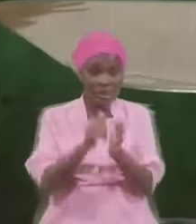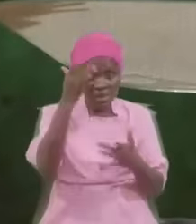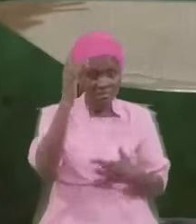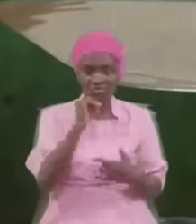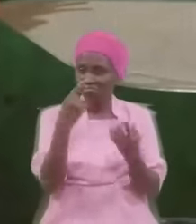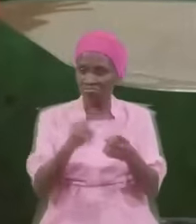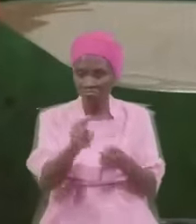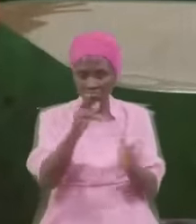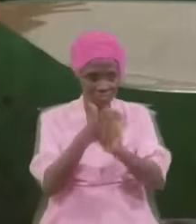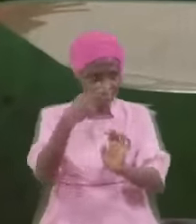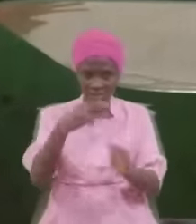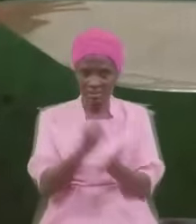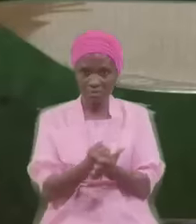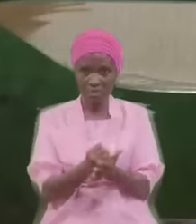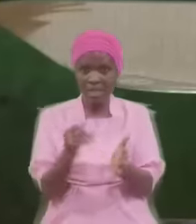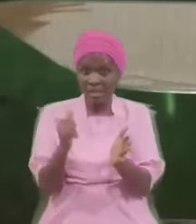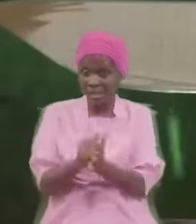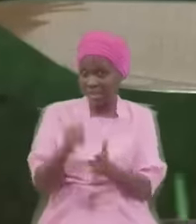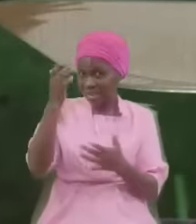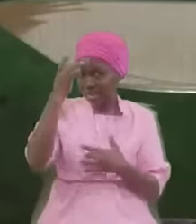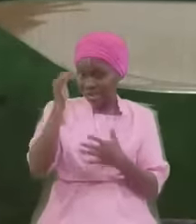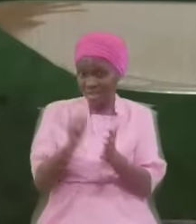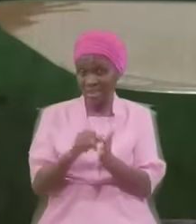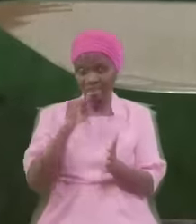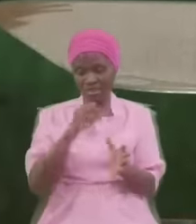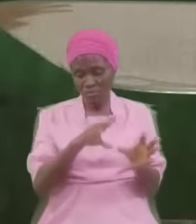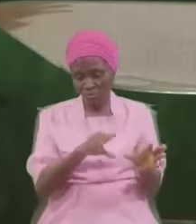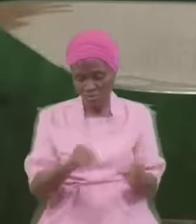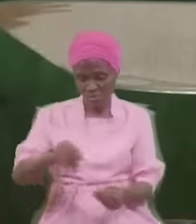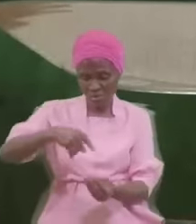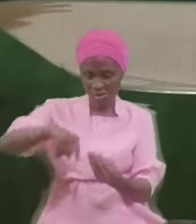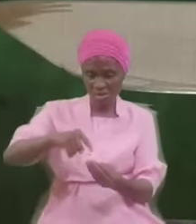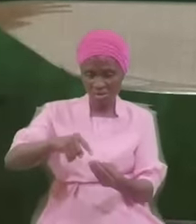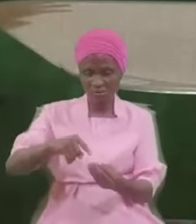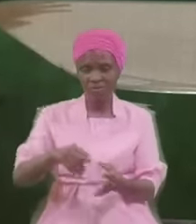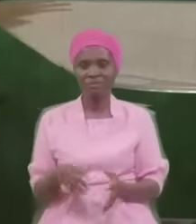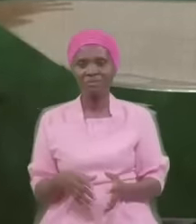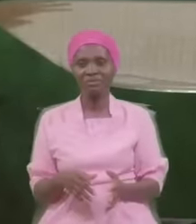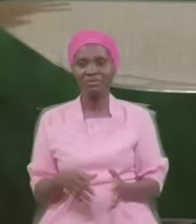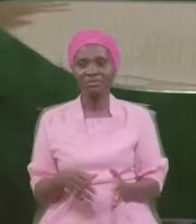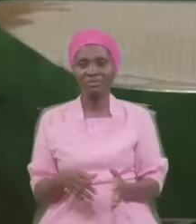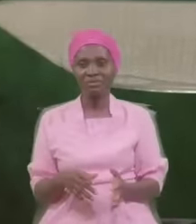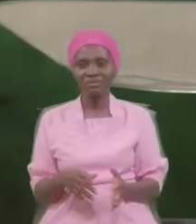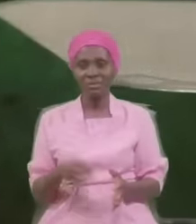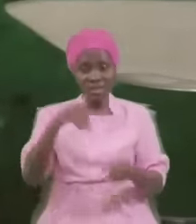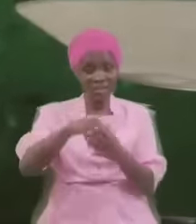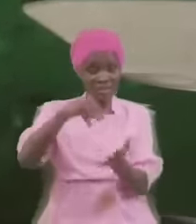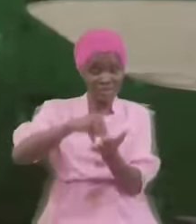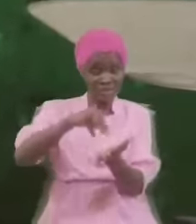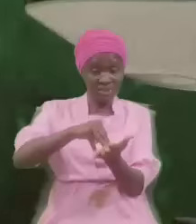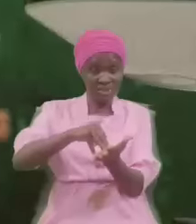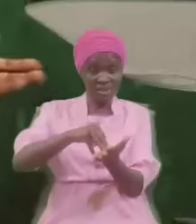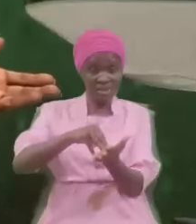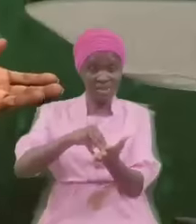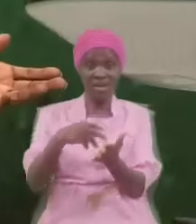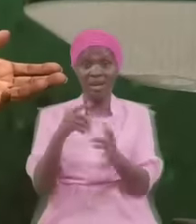The sickness that had run in, you know, medical terms, they say, you know, it runs